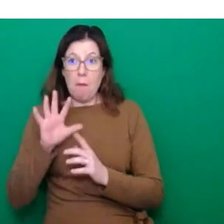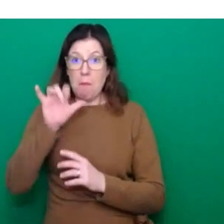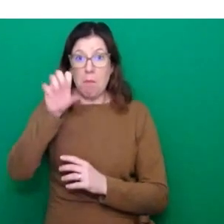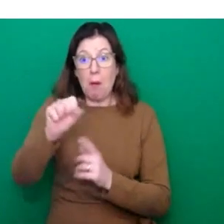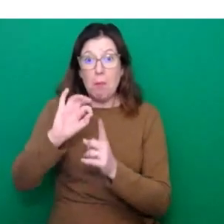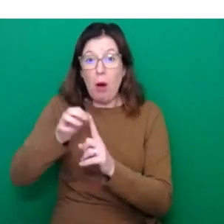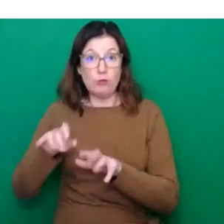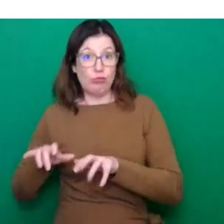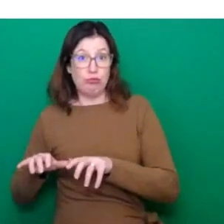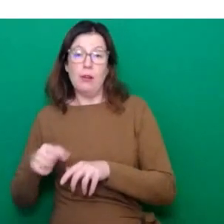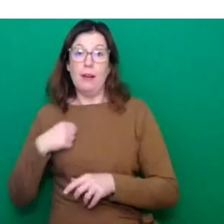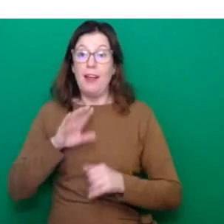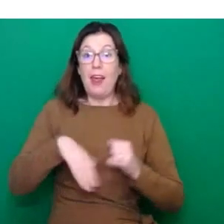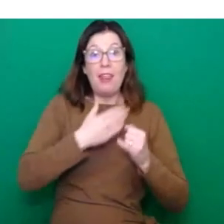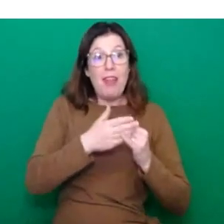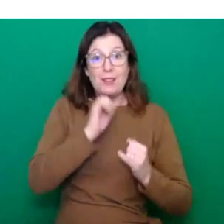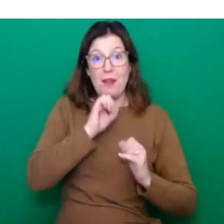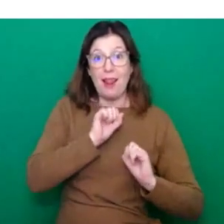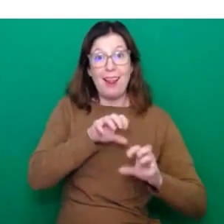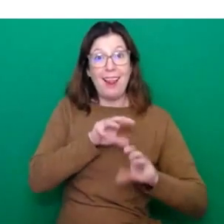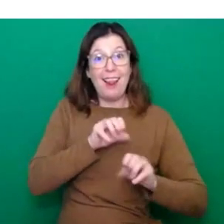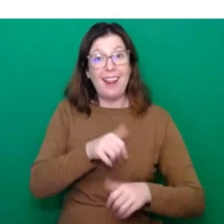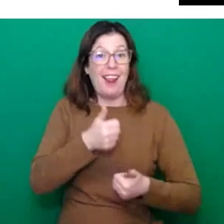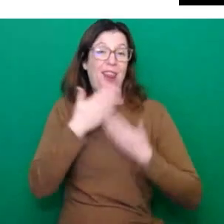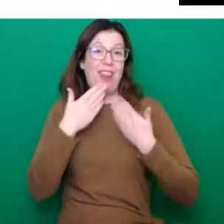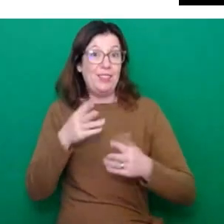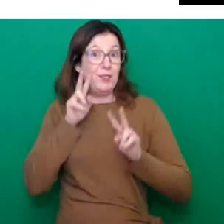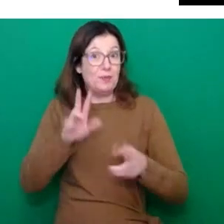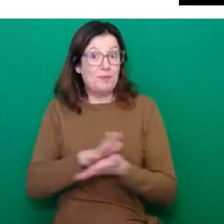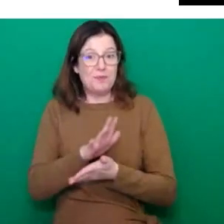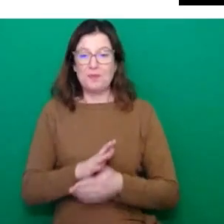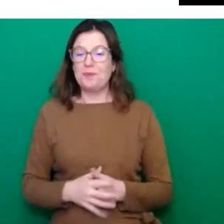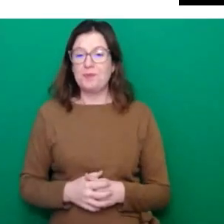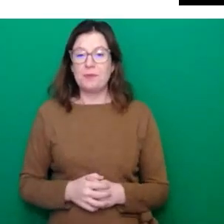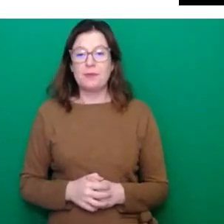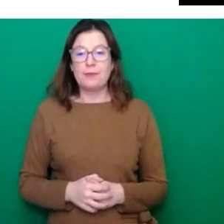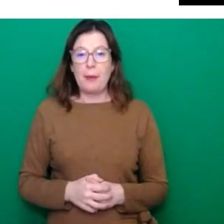able to respond to those after we've had a look at this film. Thank you very much.